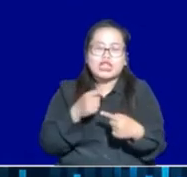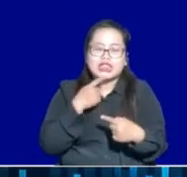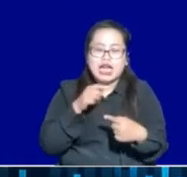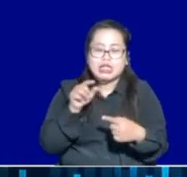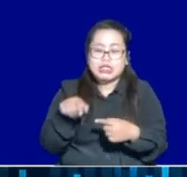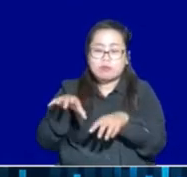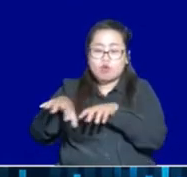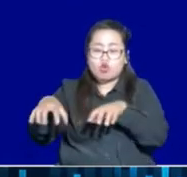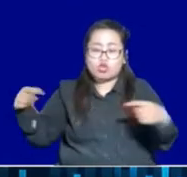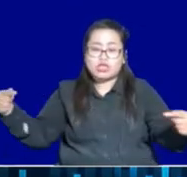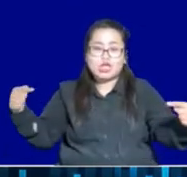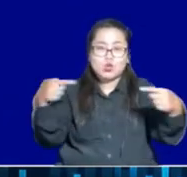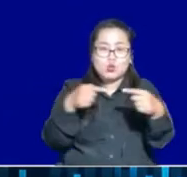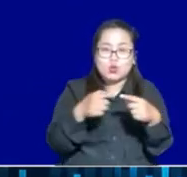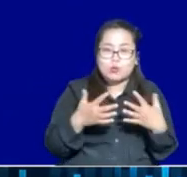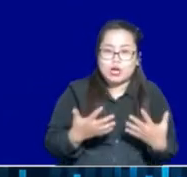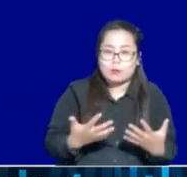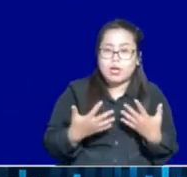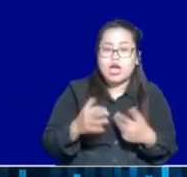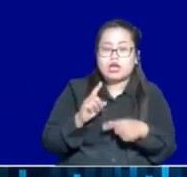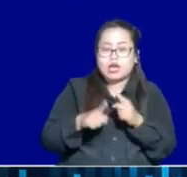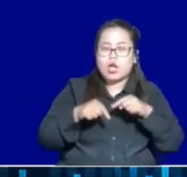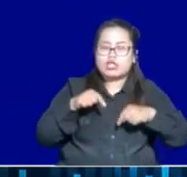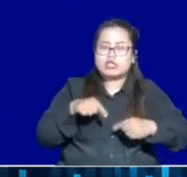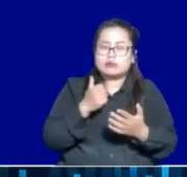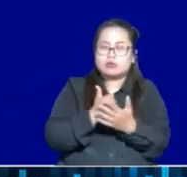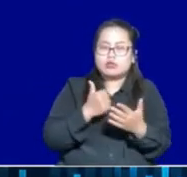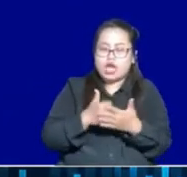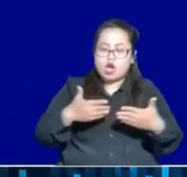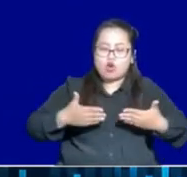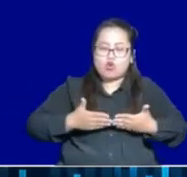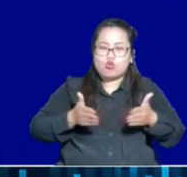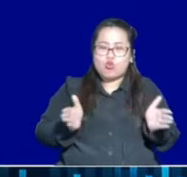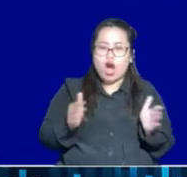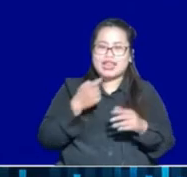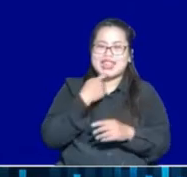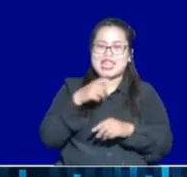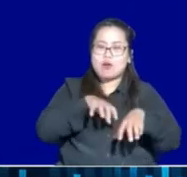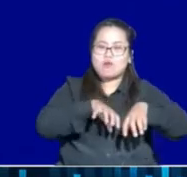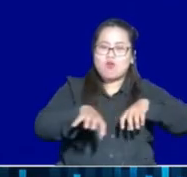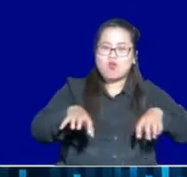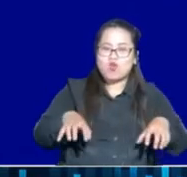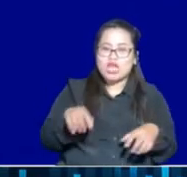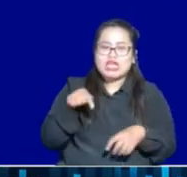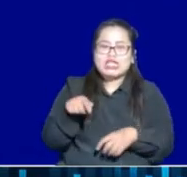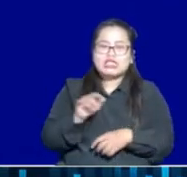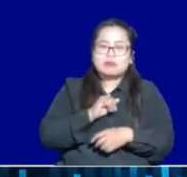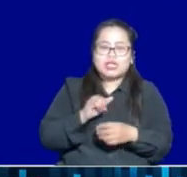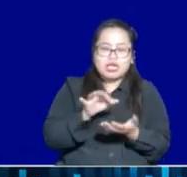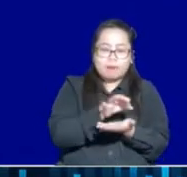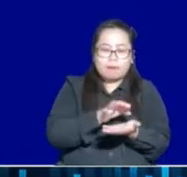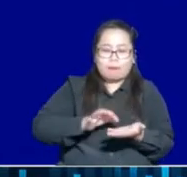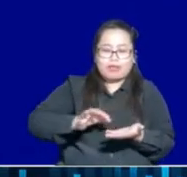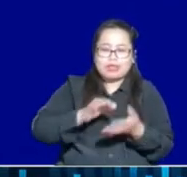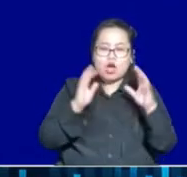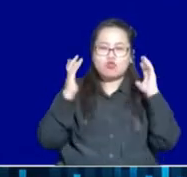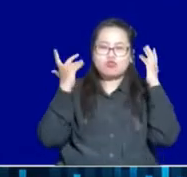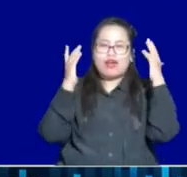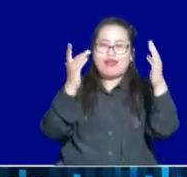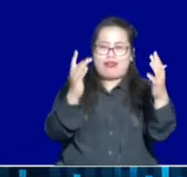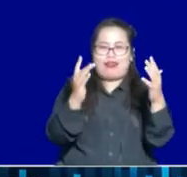space. This is the map of the forest I was talking to you about. Here in green, you